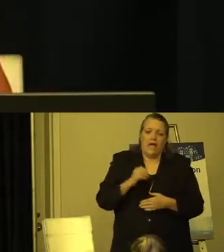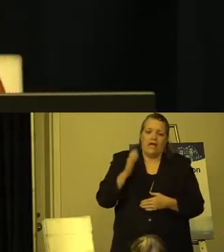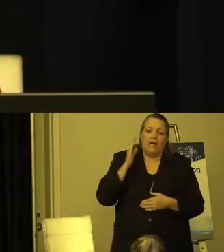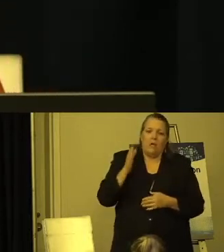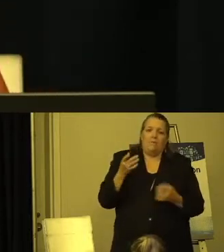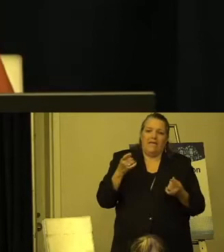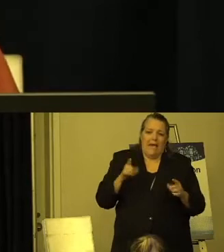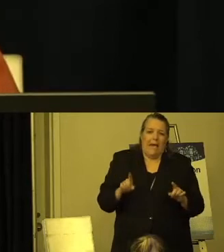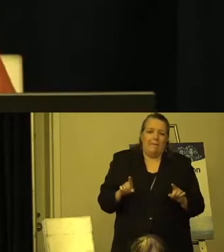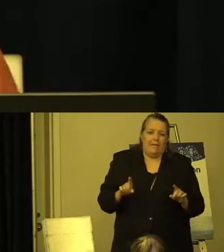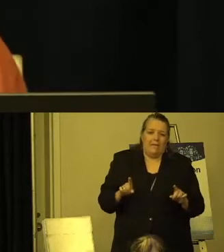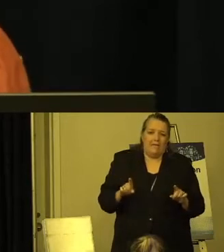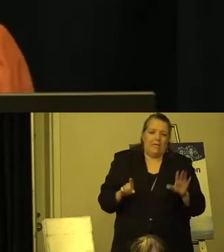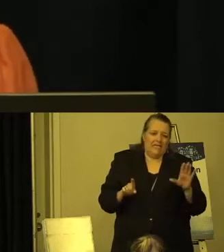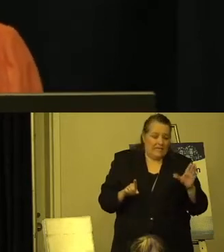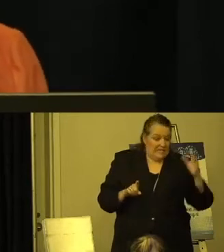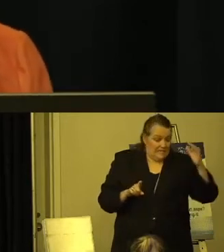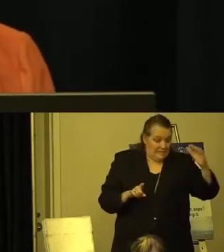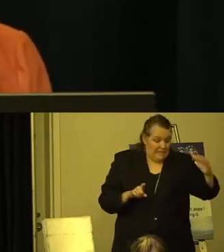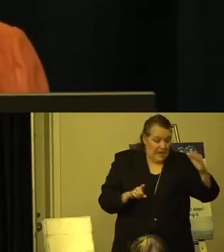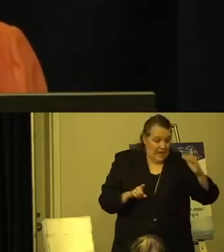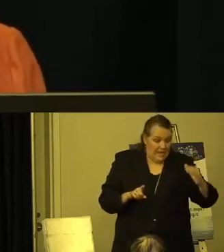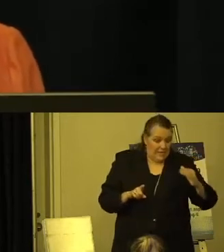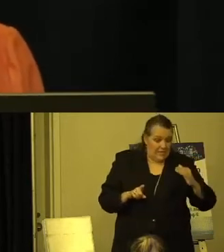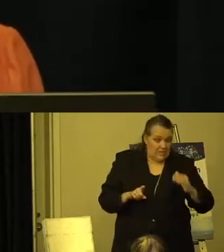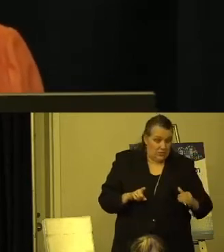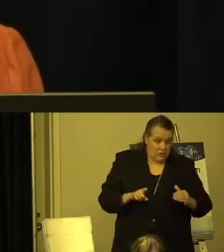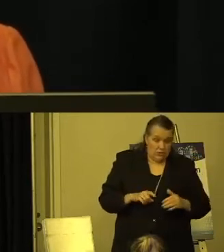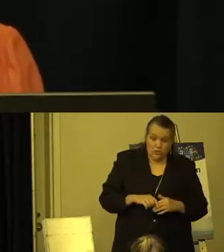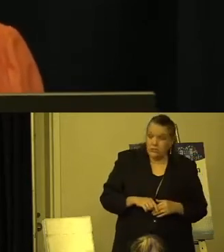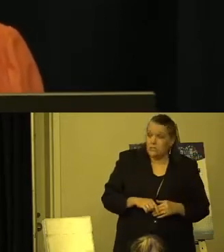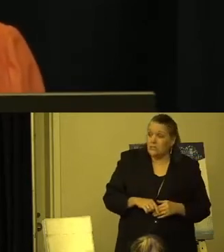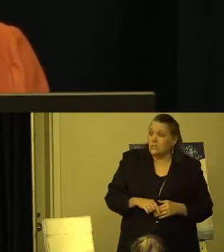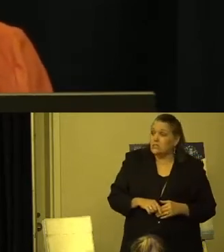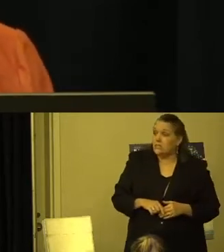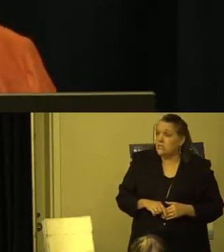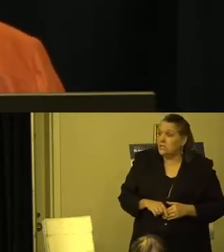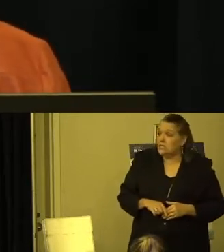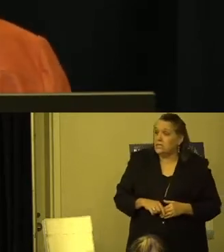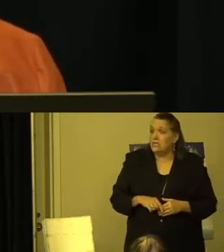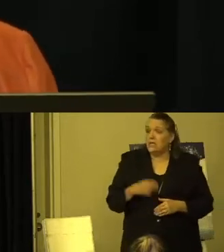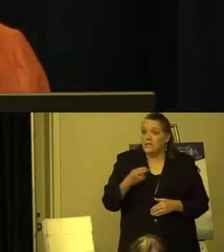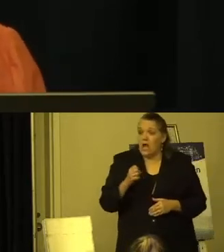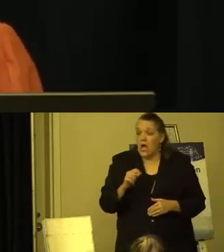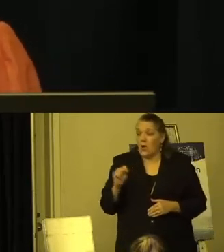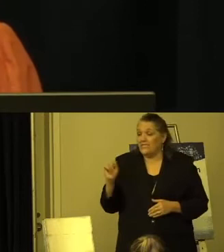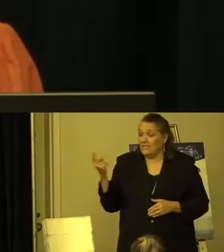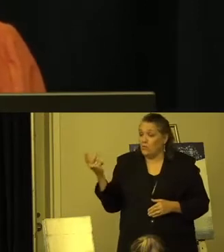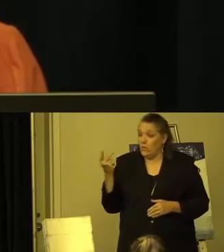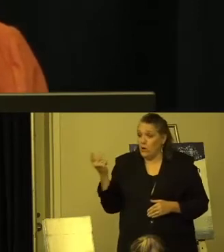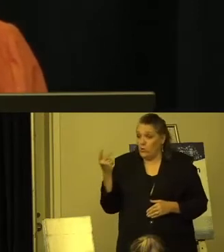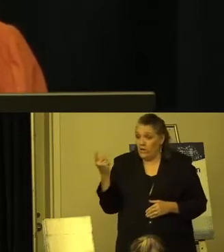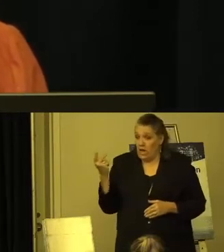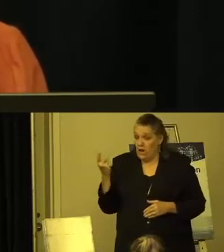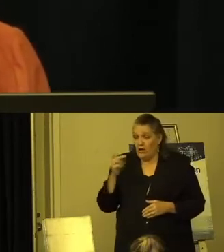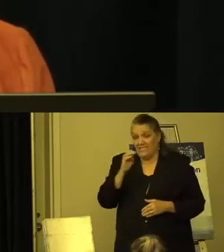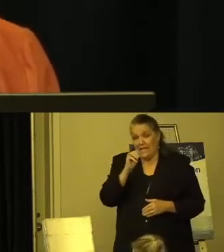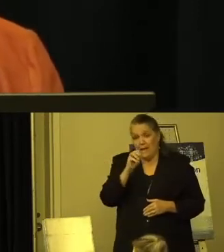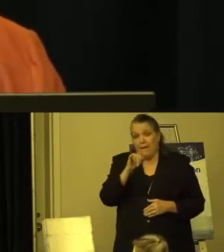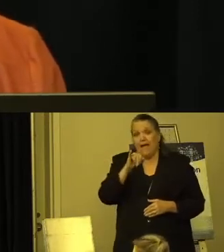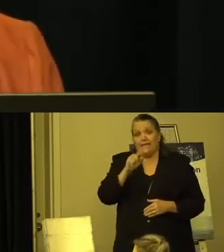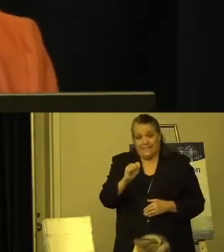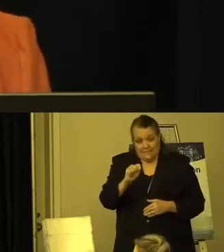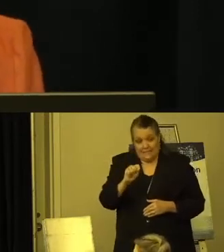happening to some extent in stages. The host that Michael and I are both based at, which is